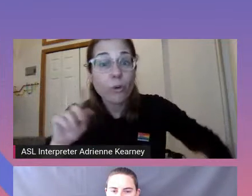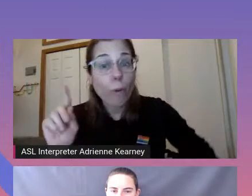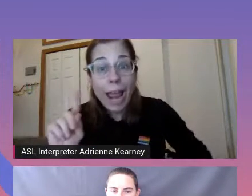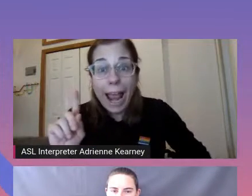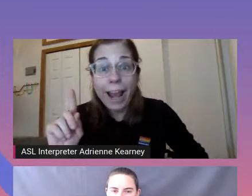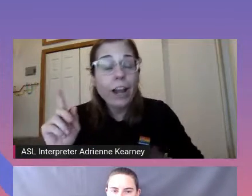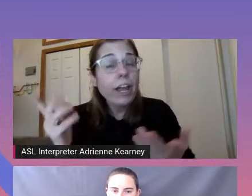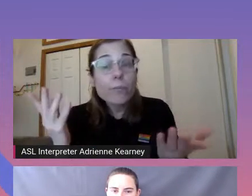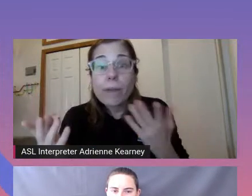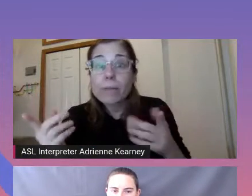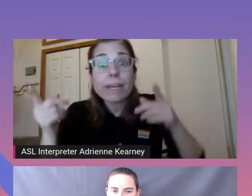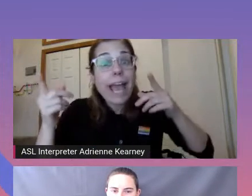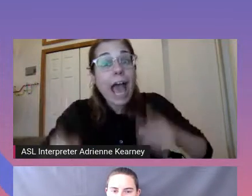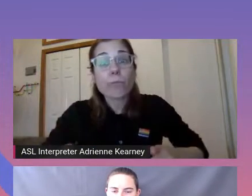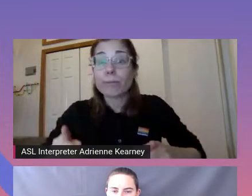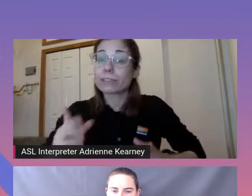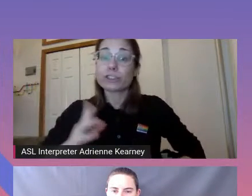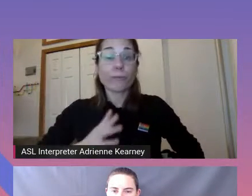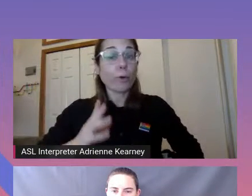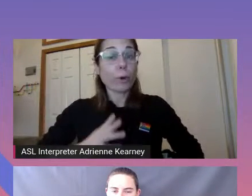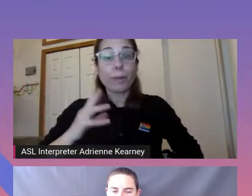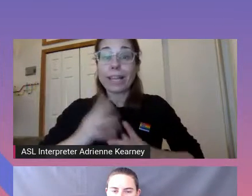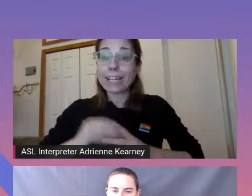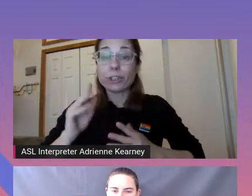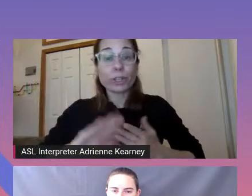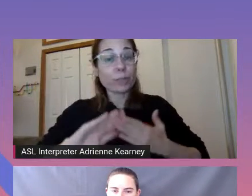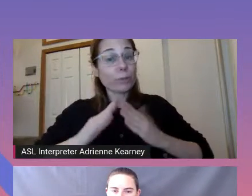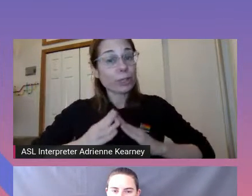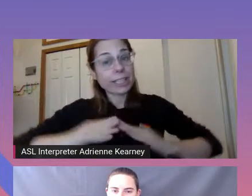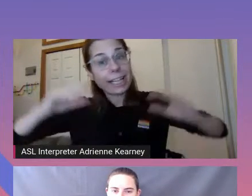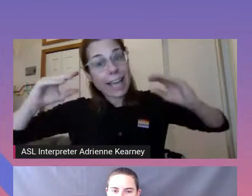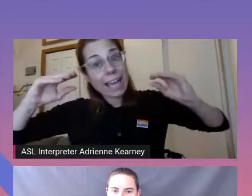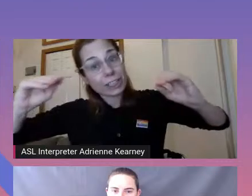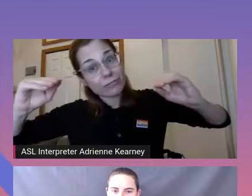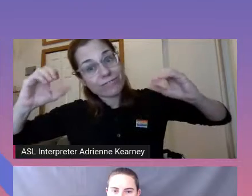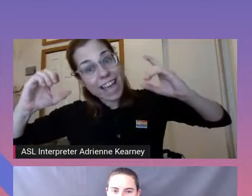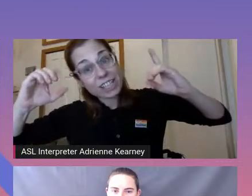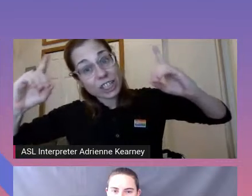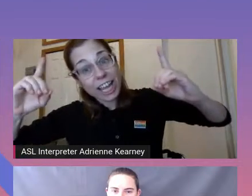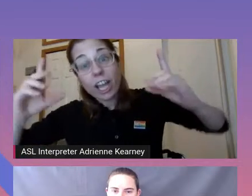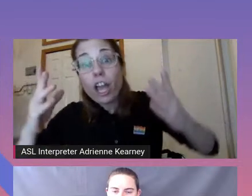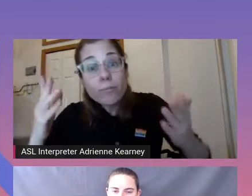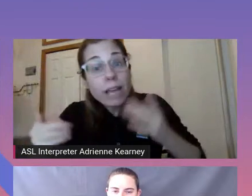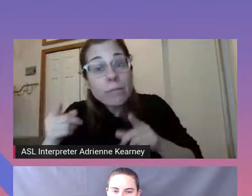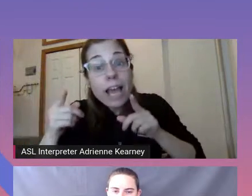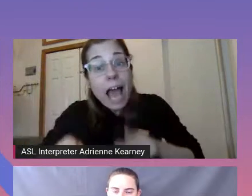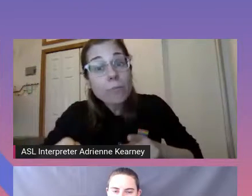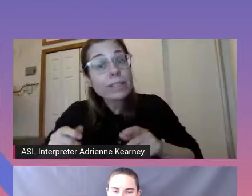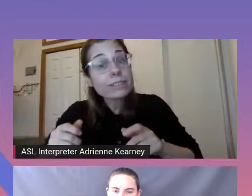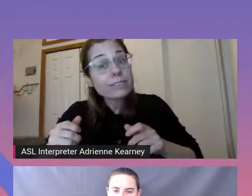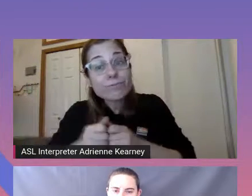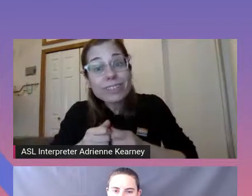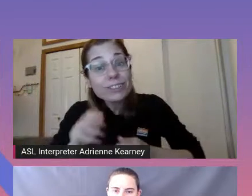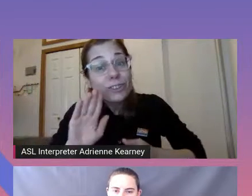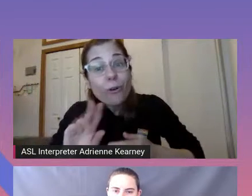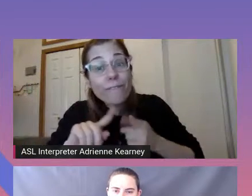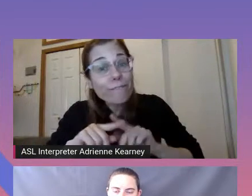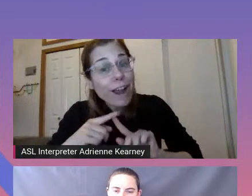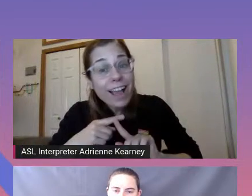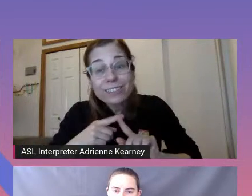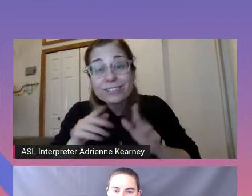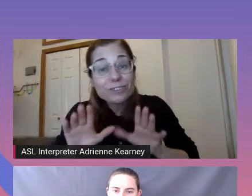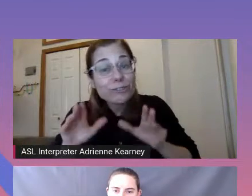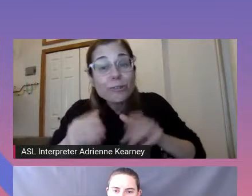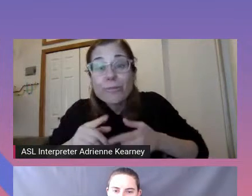it happens in a new project, in anything that you're like putting it out there as a creative, queer